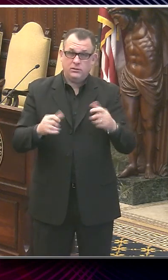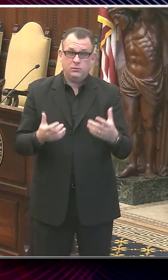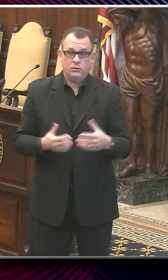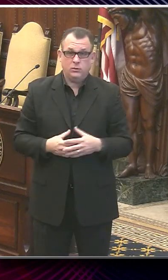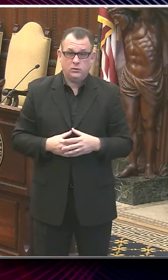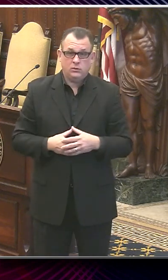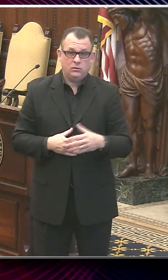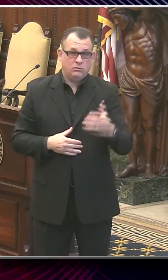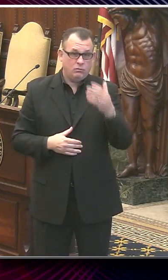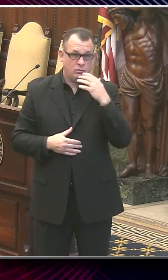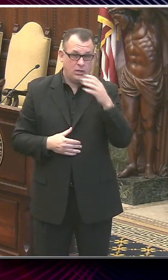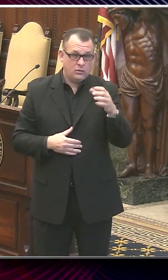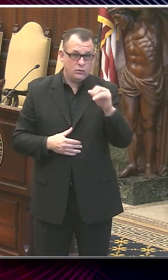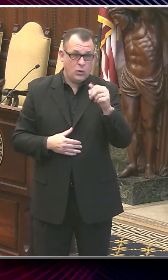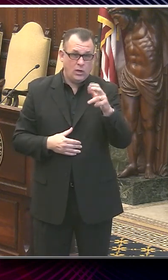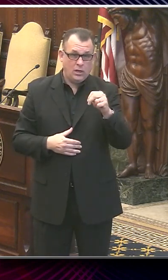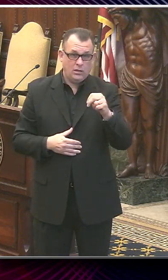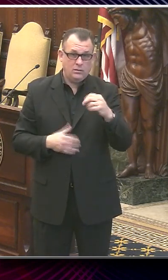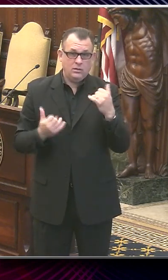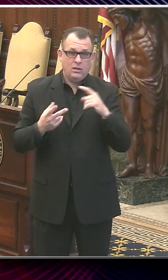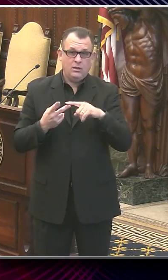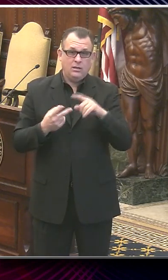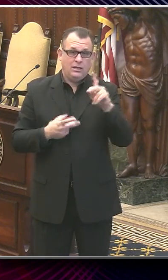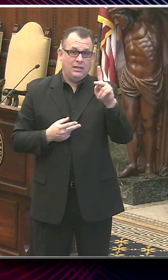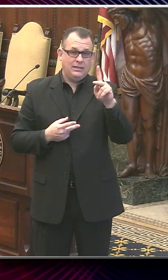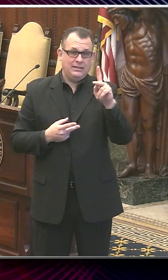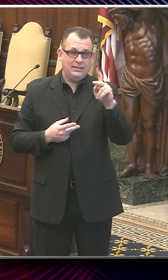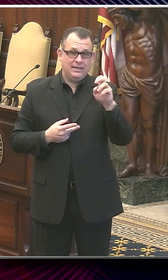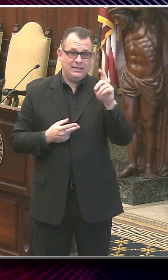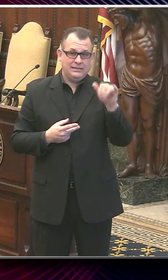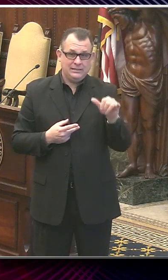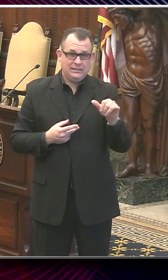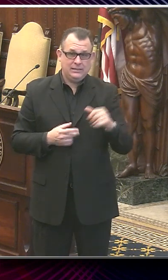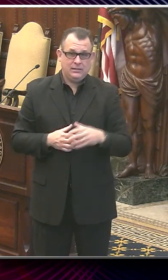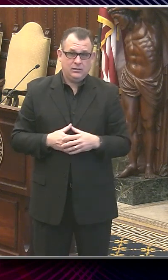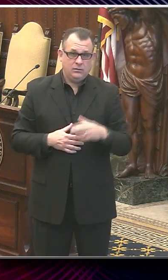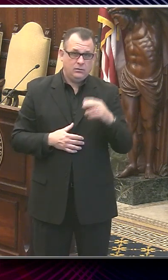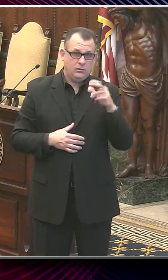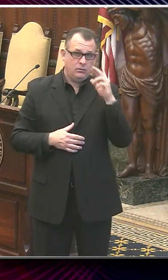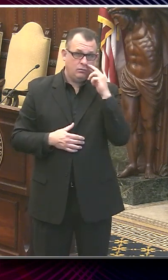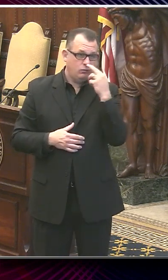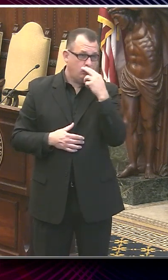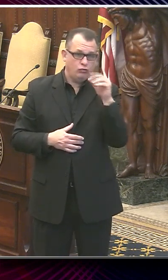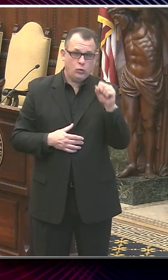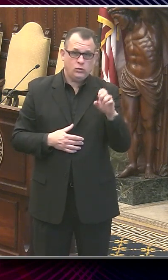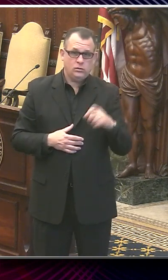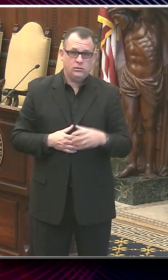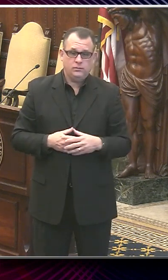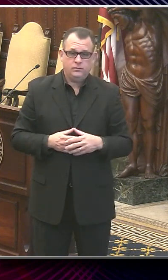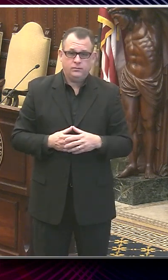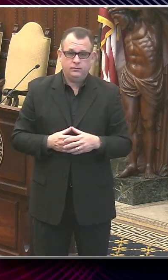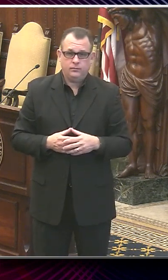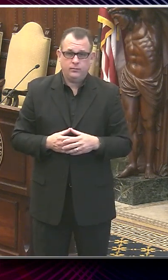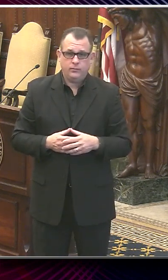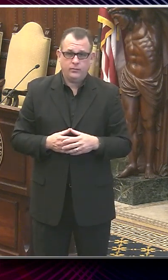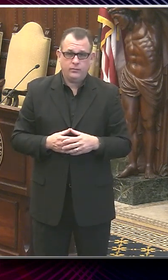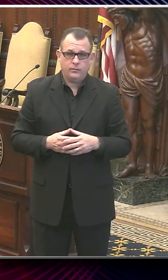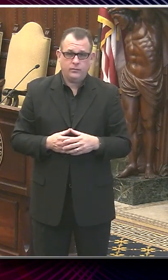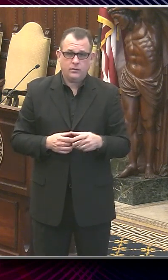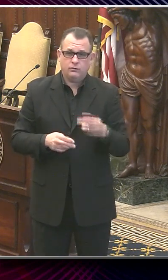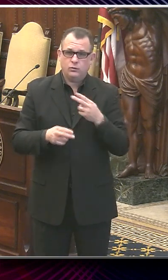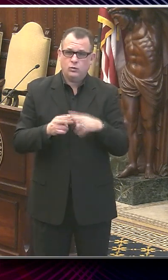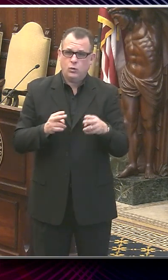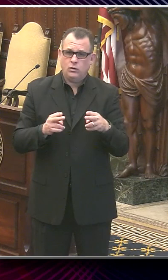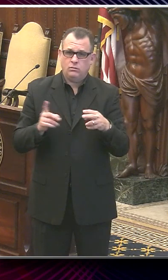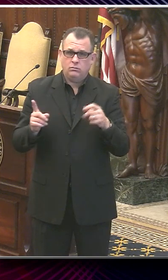Thank you, Johann. Let's go to Kennedy Rose of the Philadelphia Business Journal. Hi, thanks for taking the time. I just have a super quick follow-up for Dr.